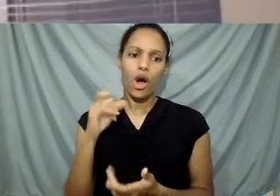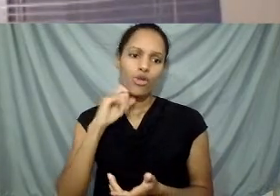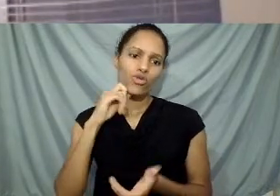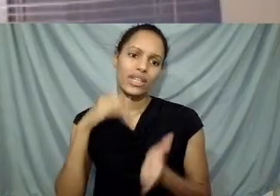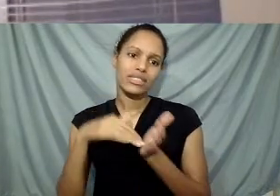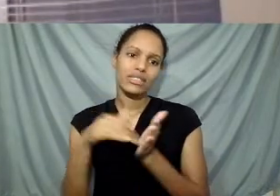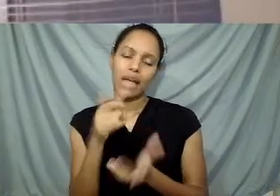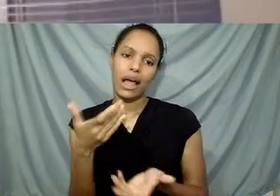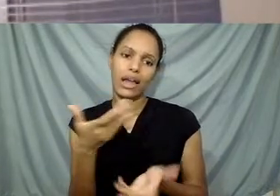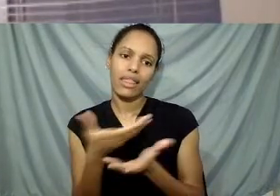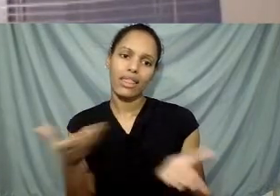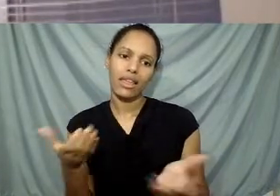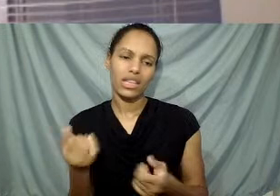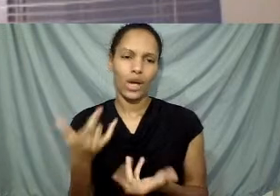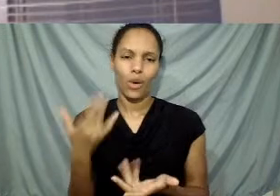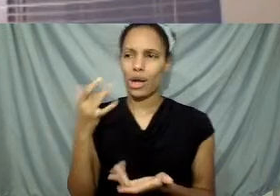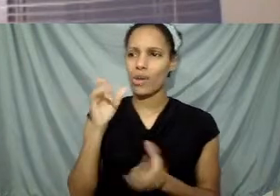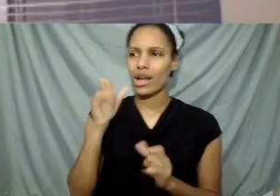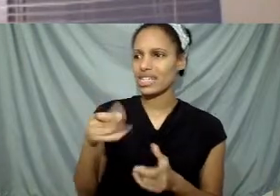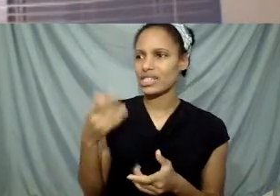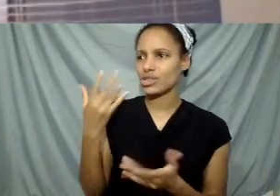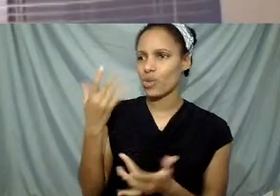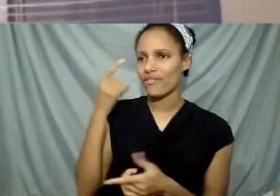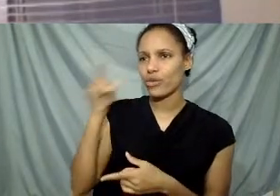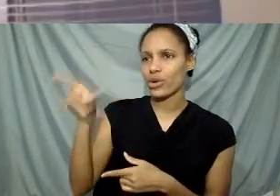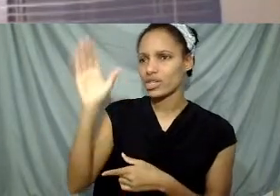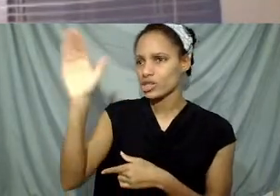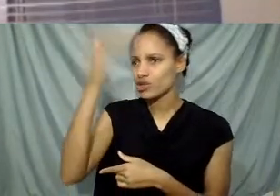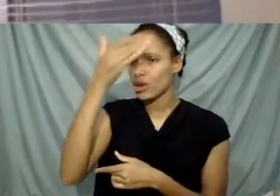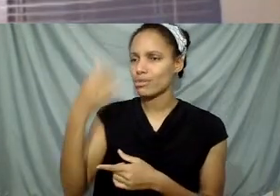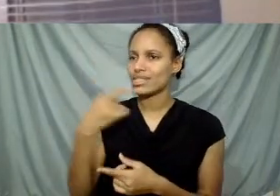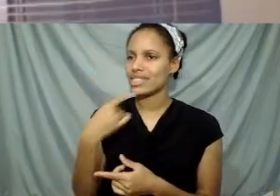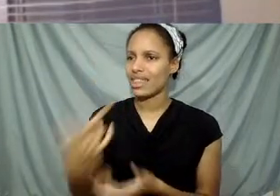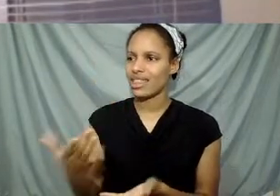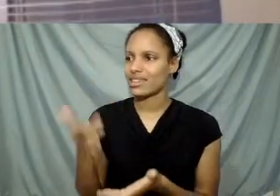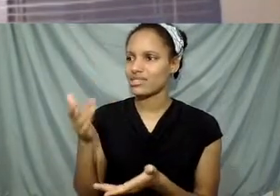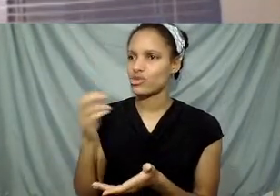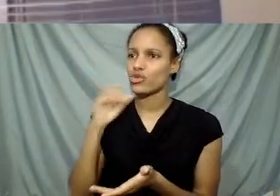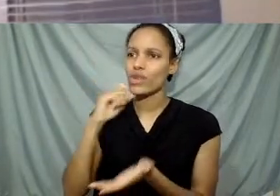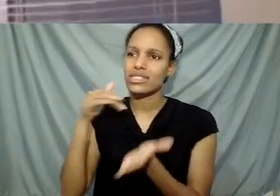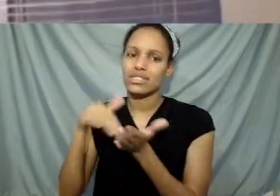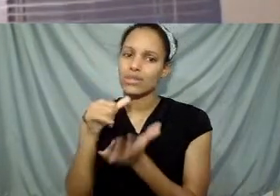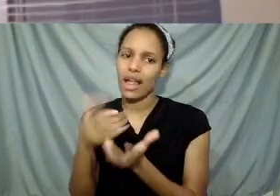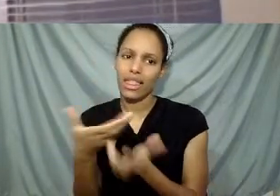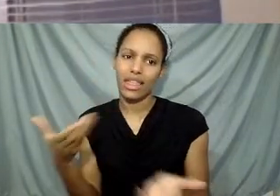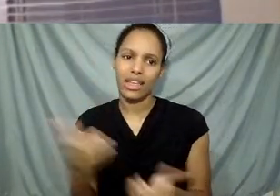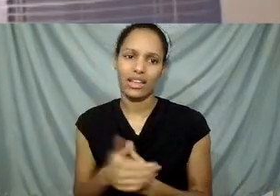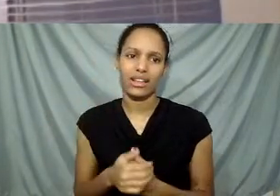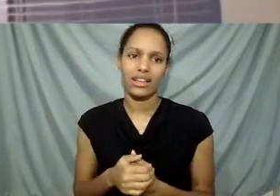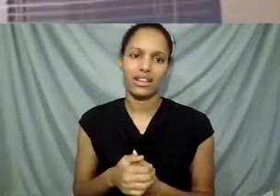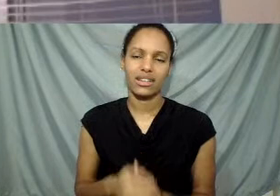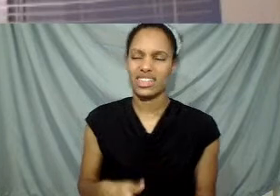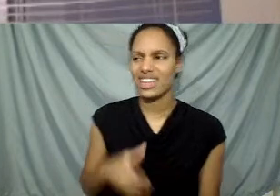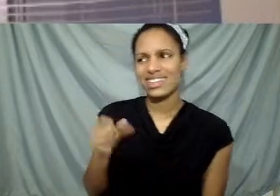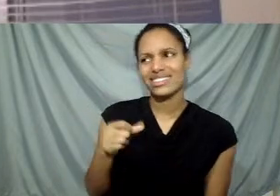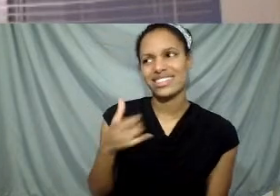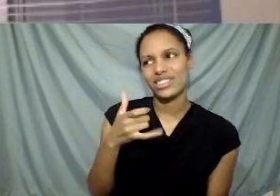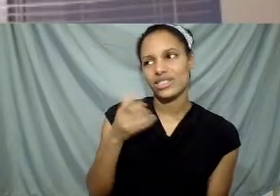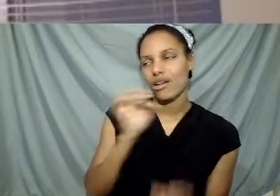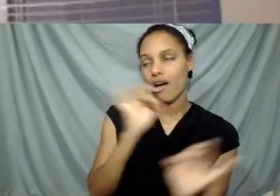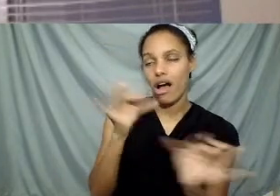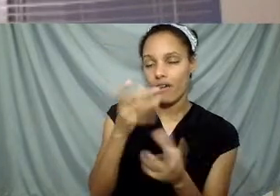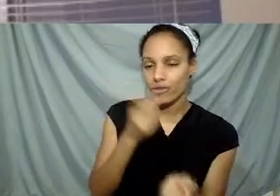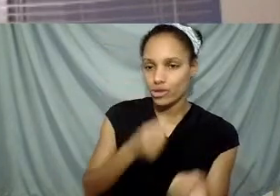racism? You know, what is that about? It's like a horrible transition,